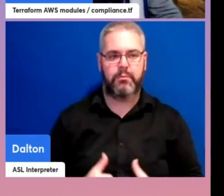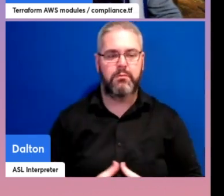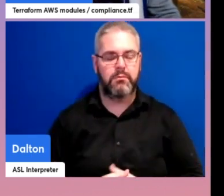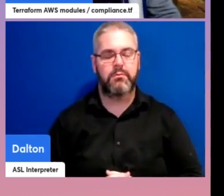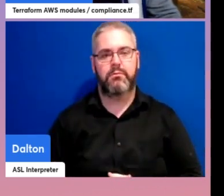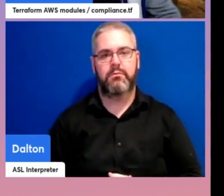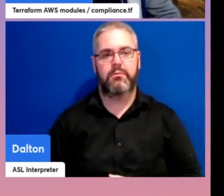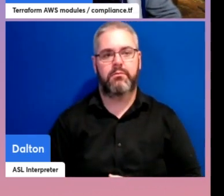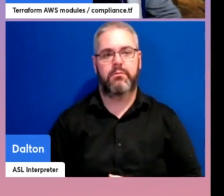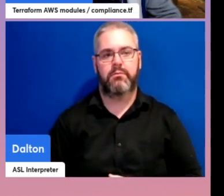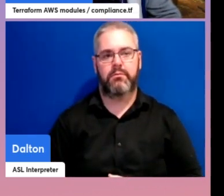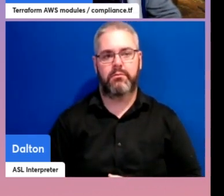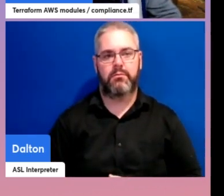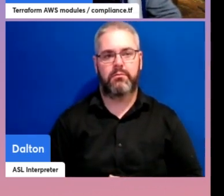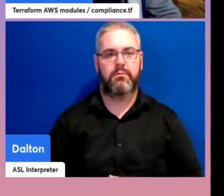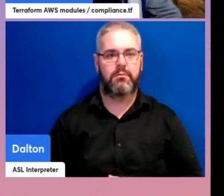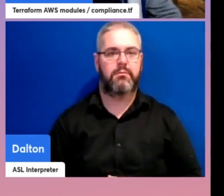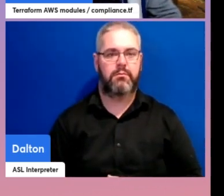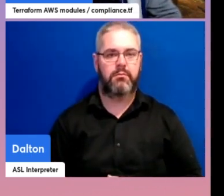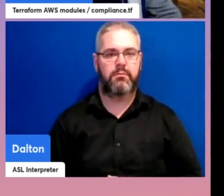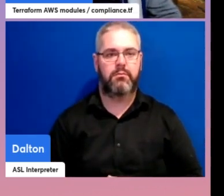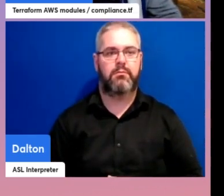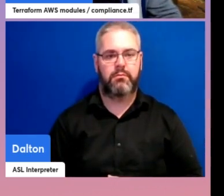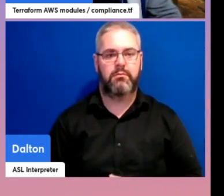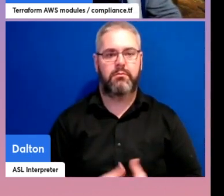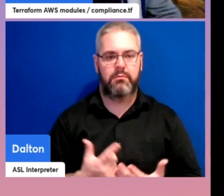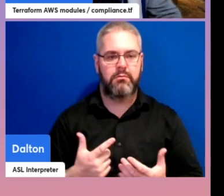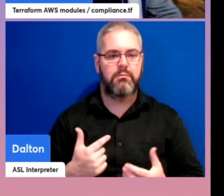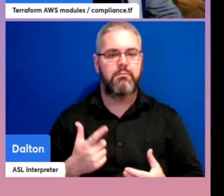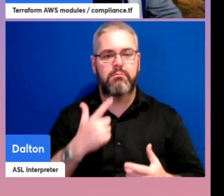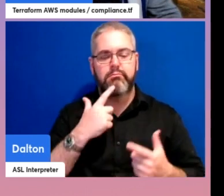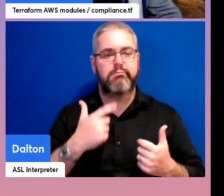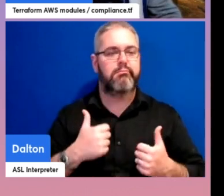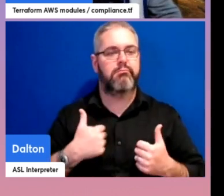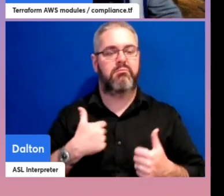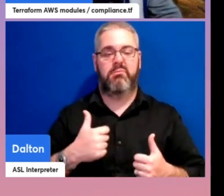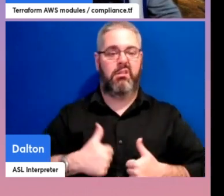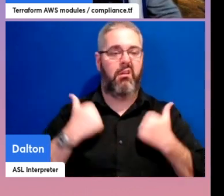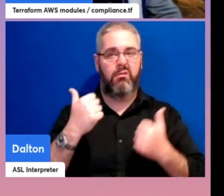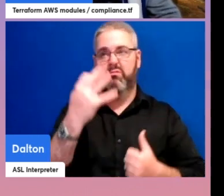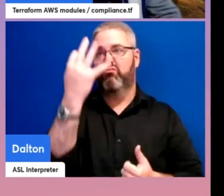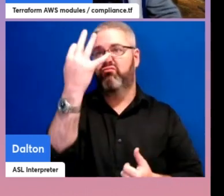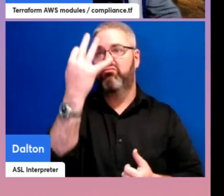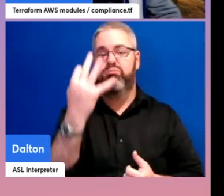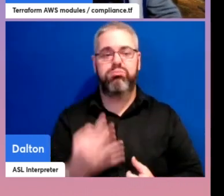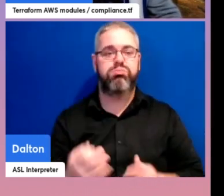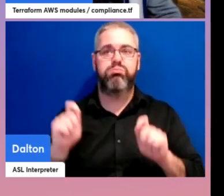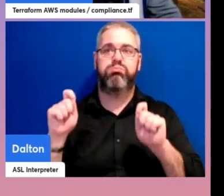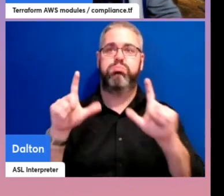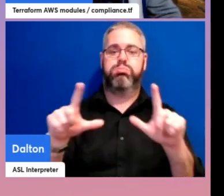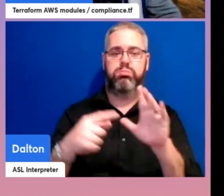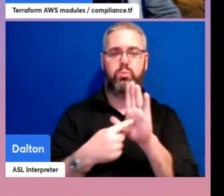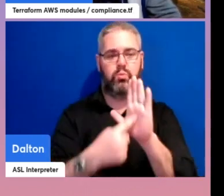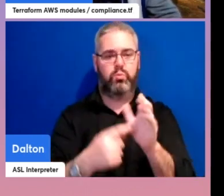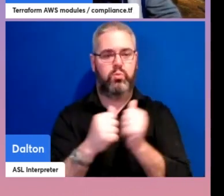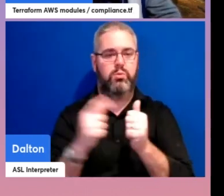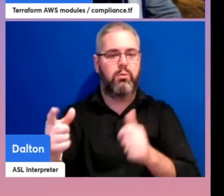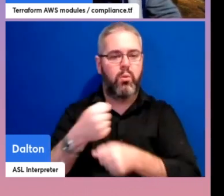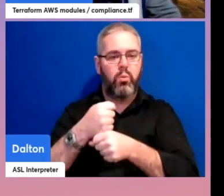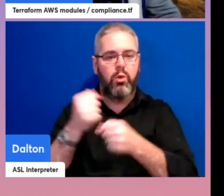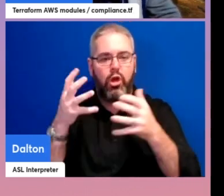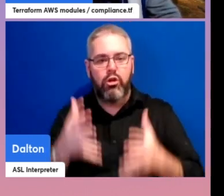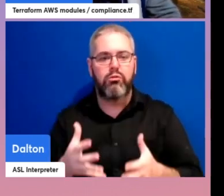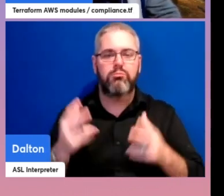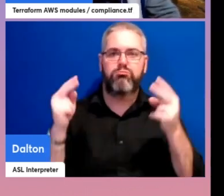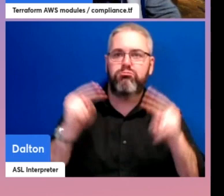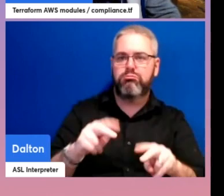Also, I like to have live streams every Friday where I do some interviews with creators, review different